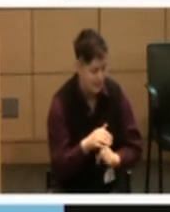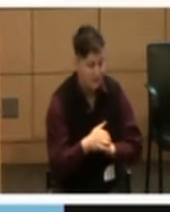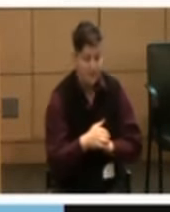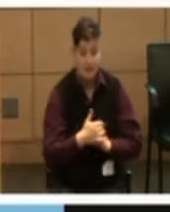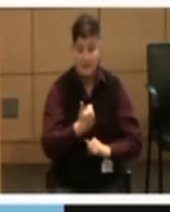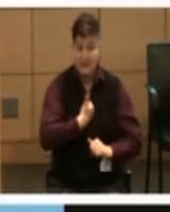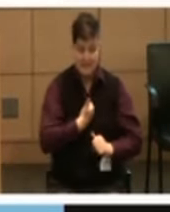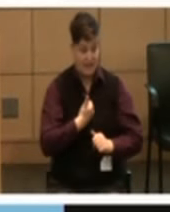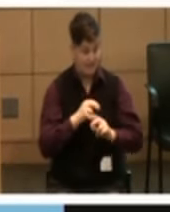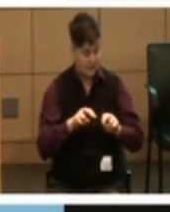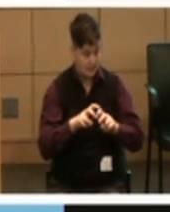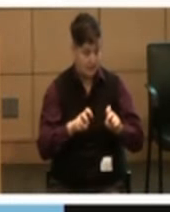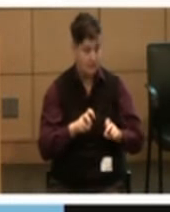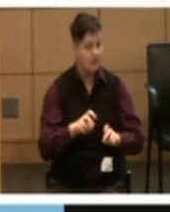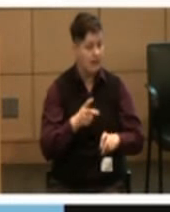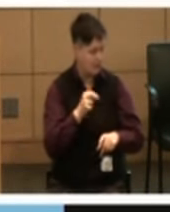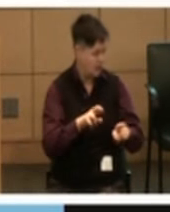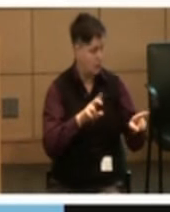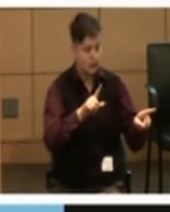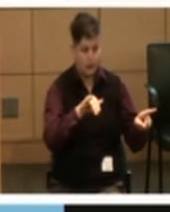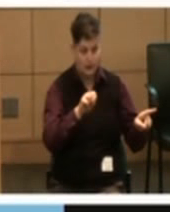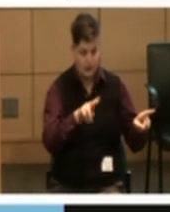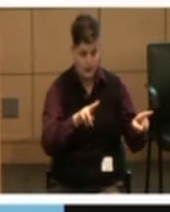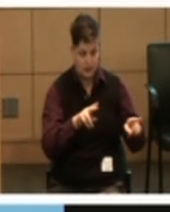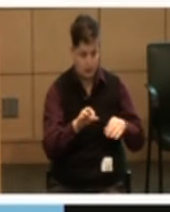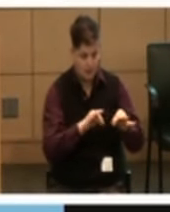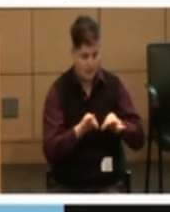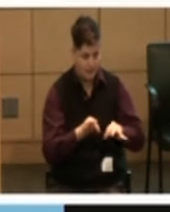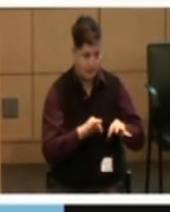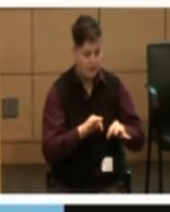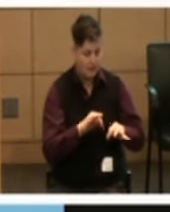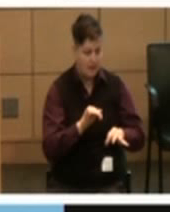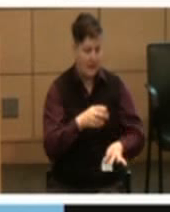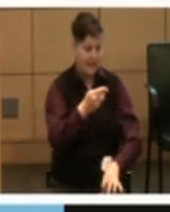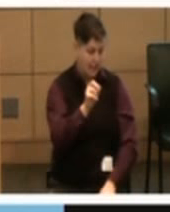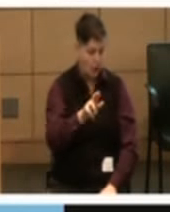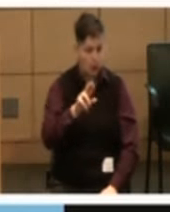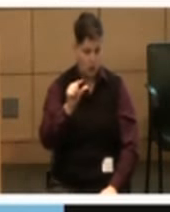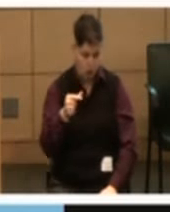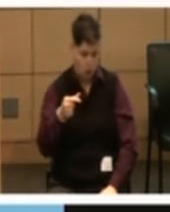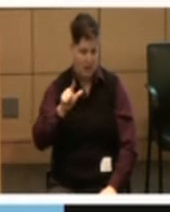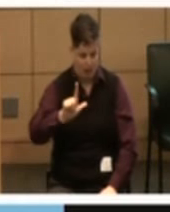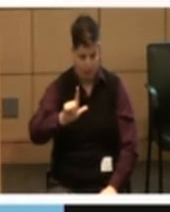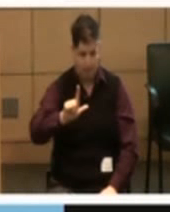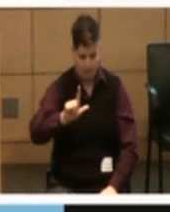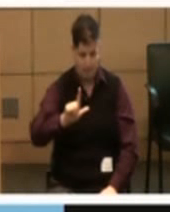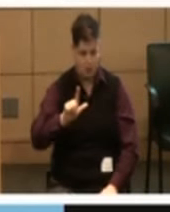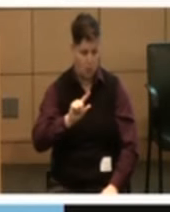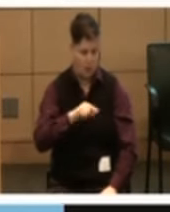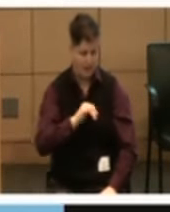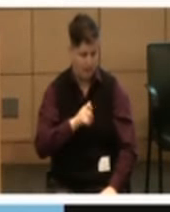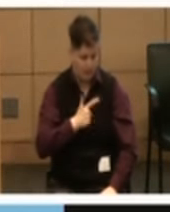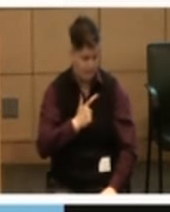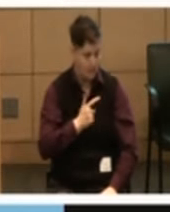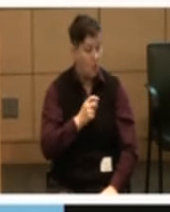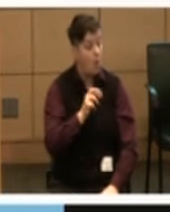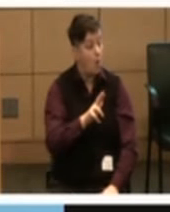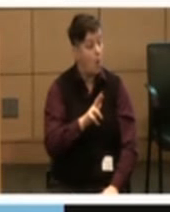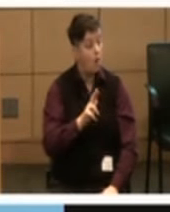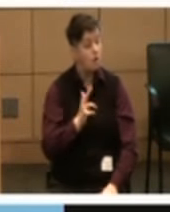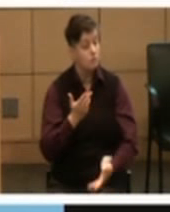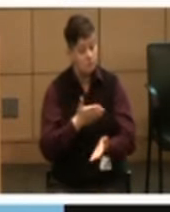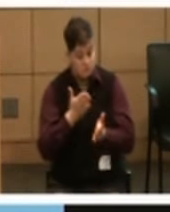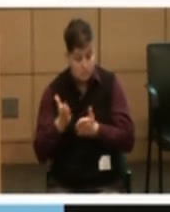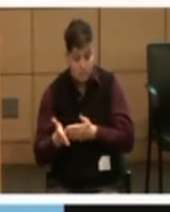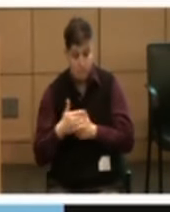such as the one that Dr. Liu described. She developed the HearQL, or a parent or teacher assessment that's going to help us identify